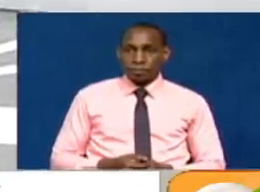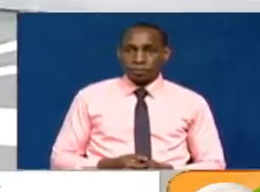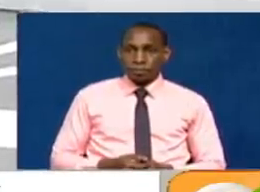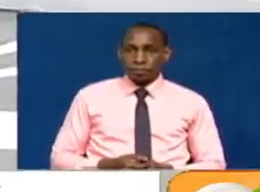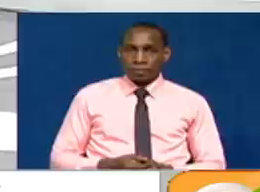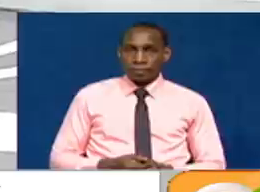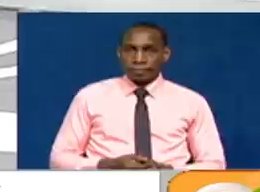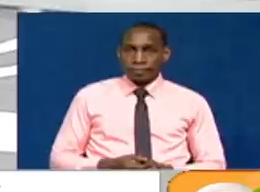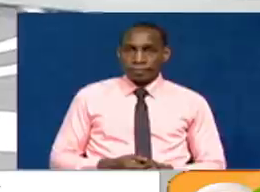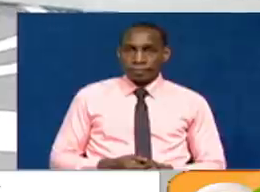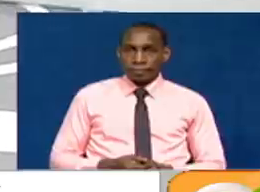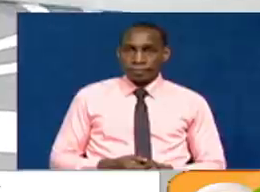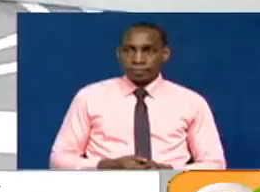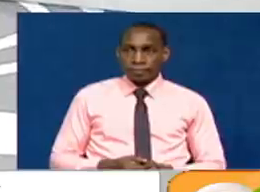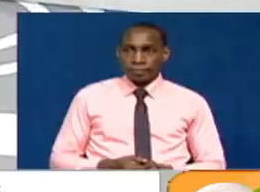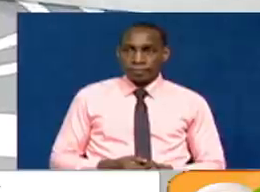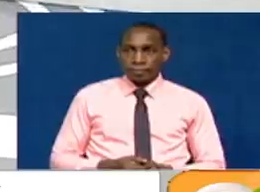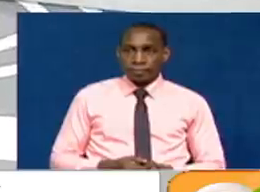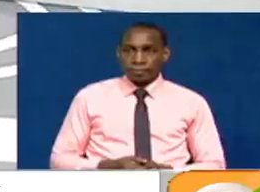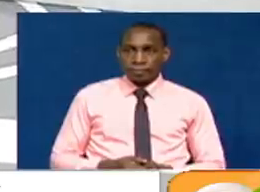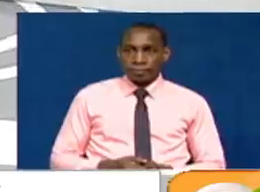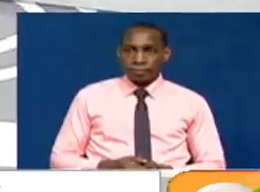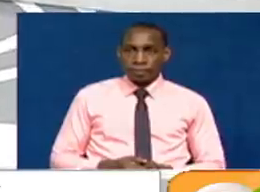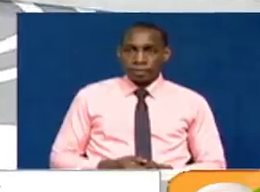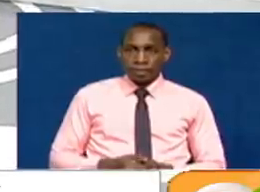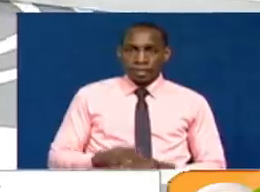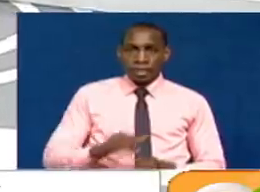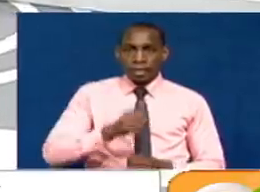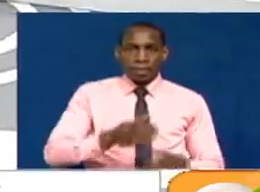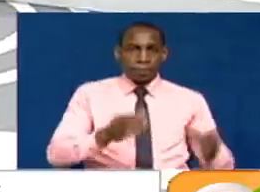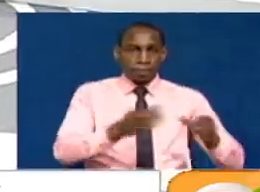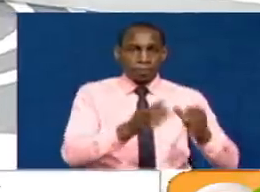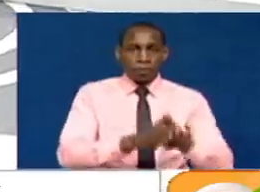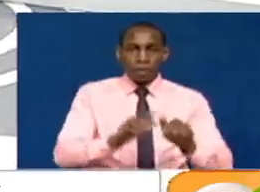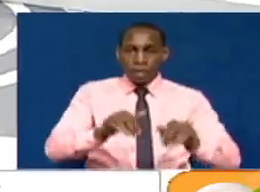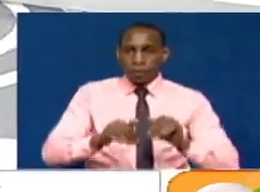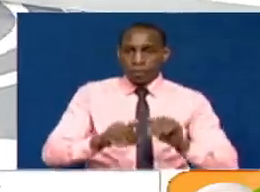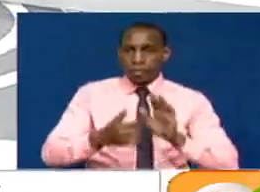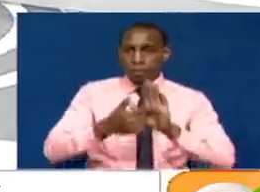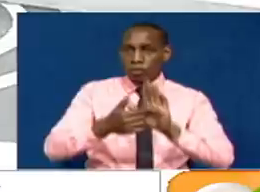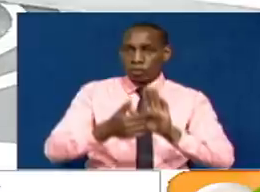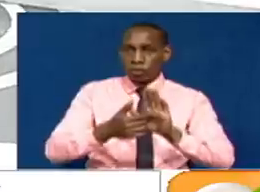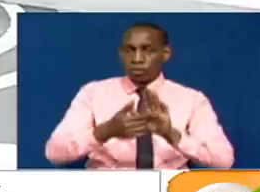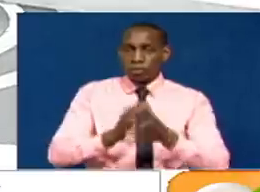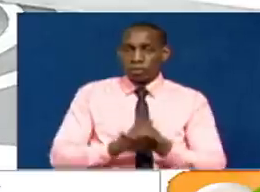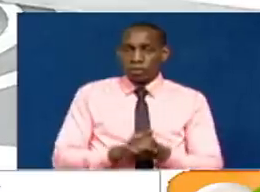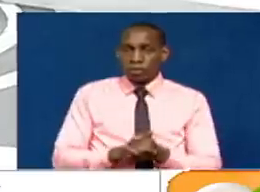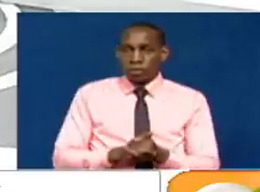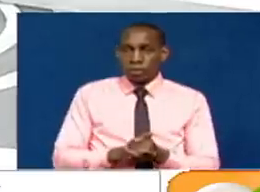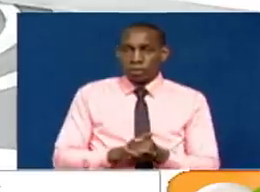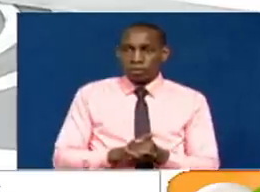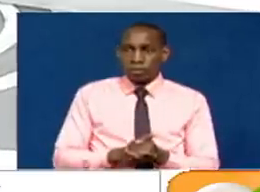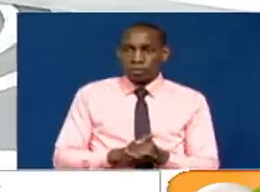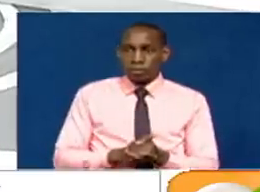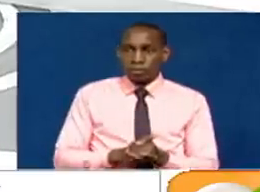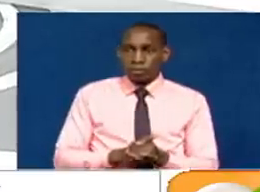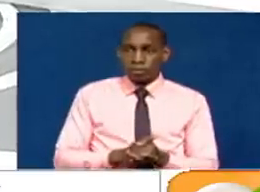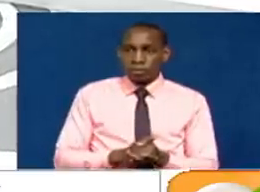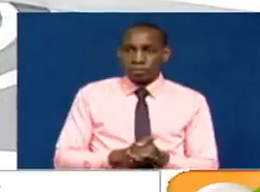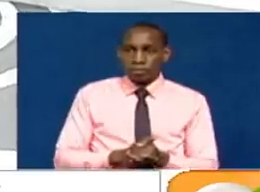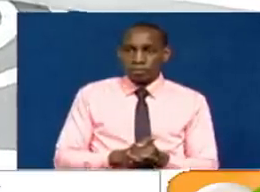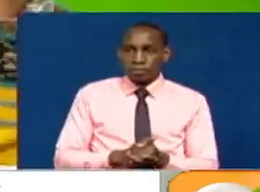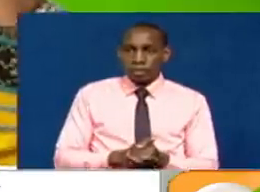Those that have been registered as they already are there. Wanangoja tu kuunleash. Because yes. I think the date is, if they've closed the date for when you can register for a